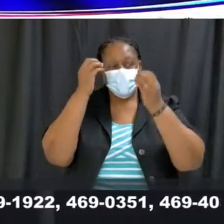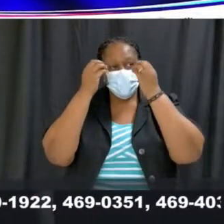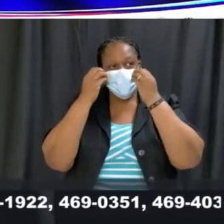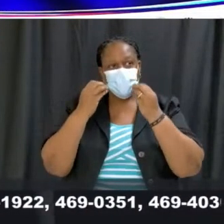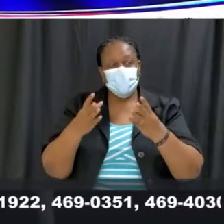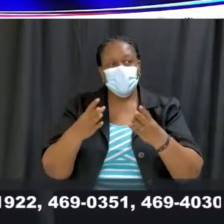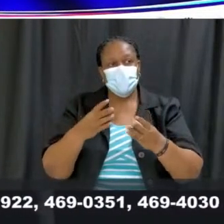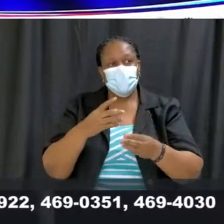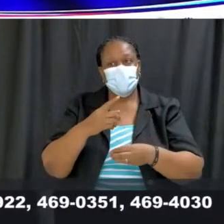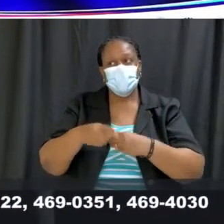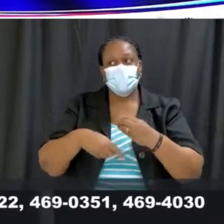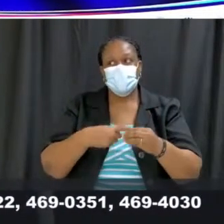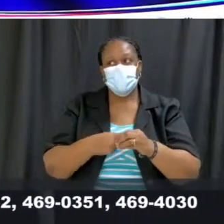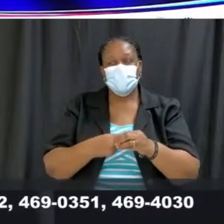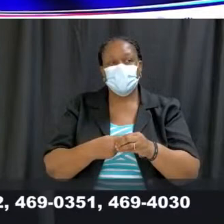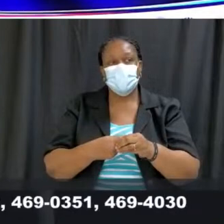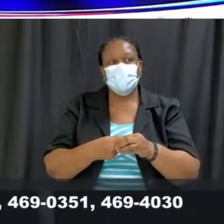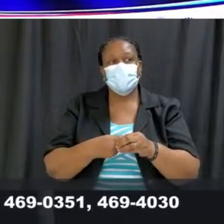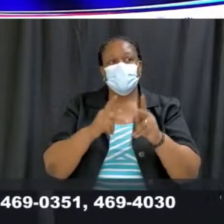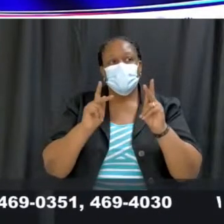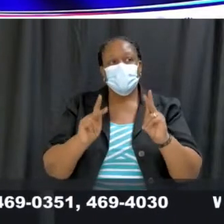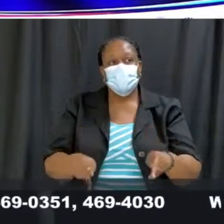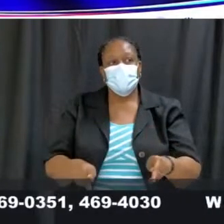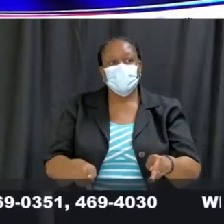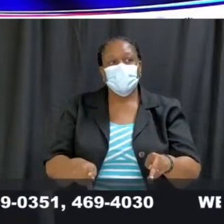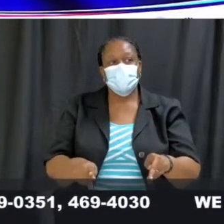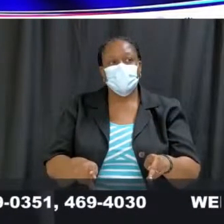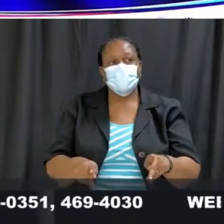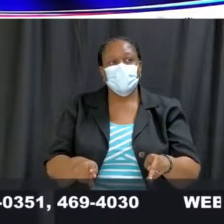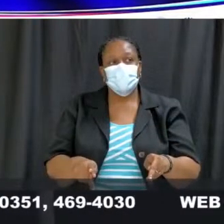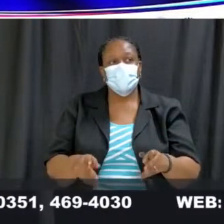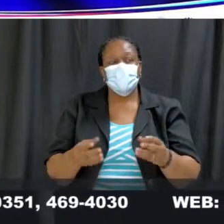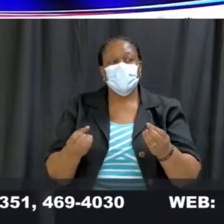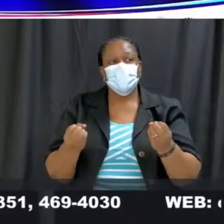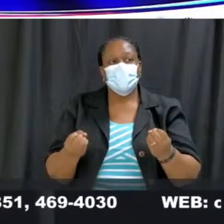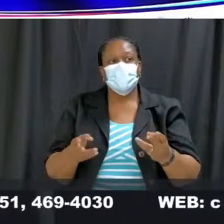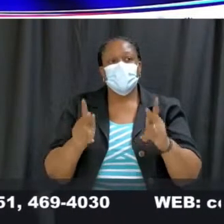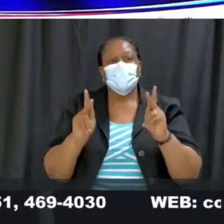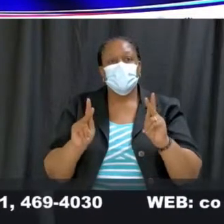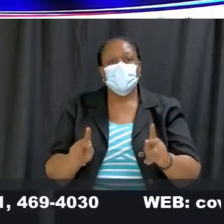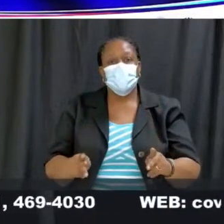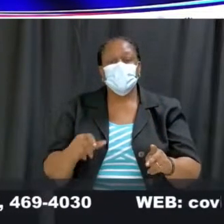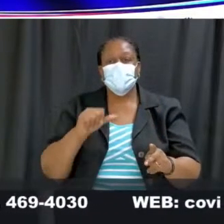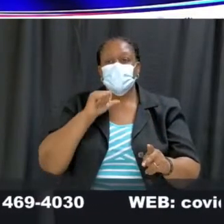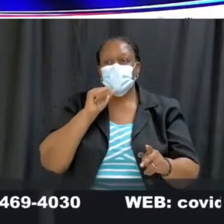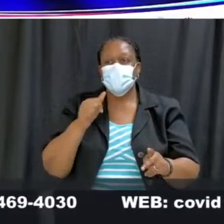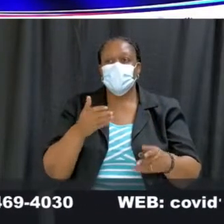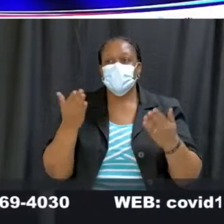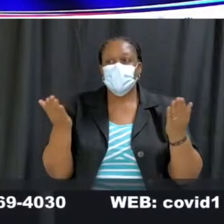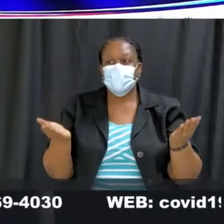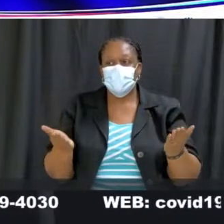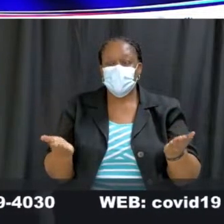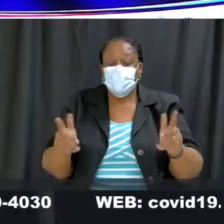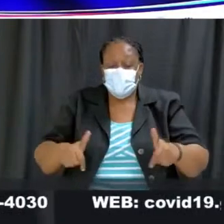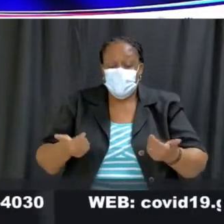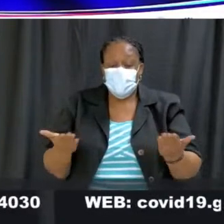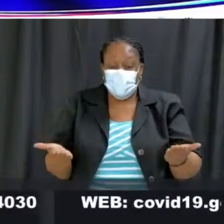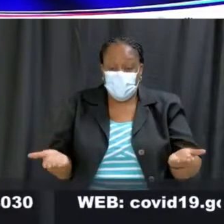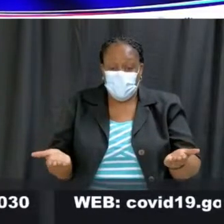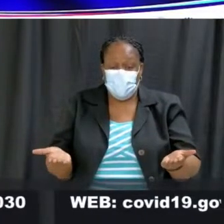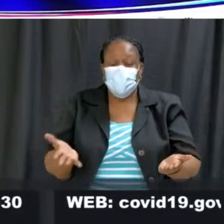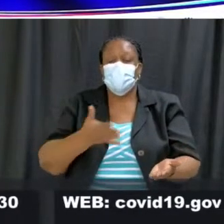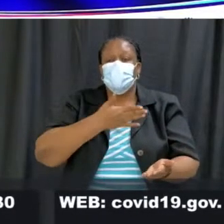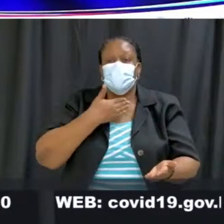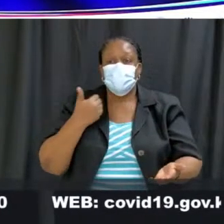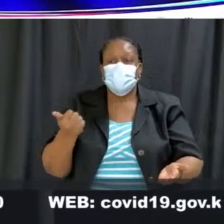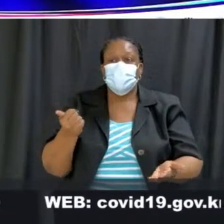COVID-19 cases in terms of how many are local and how many are inbound travelers. Can you